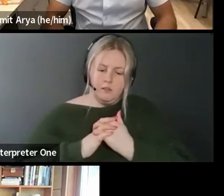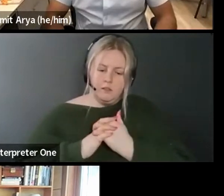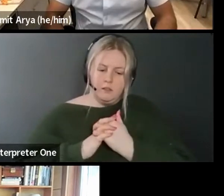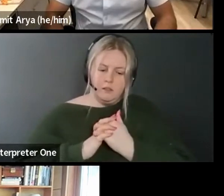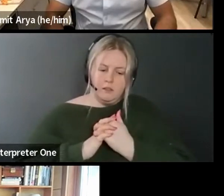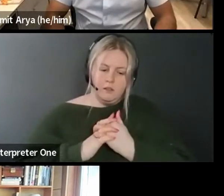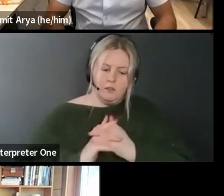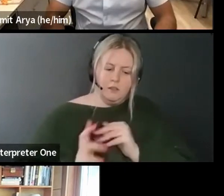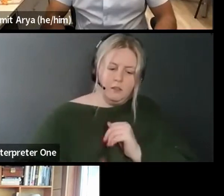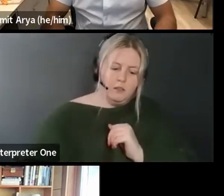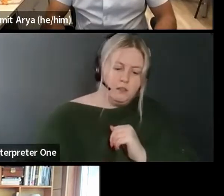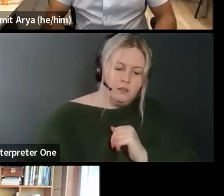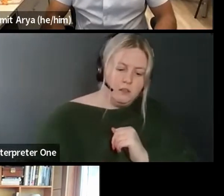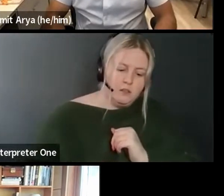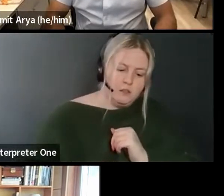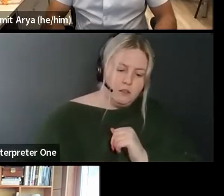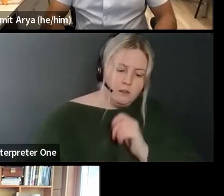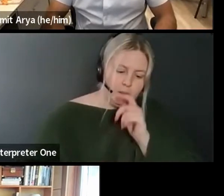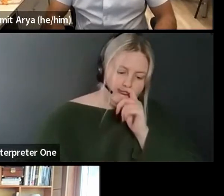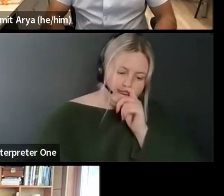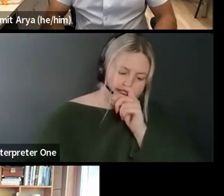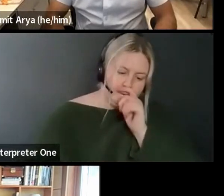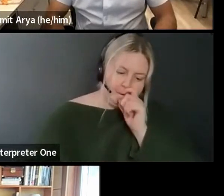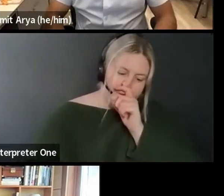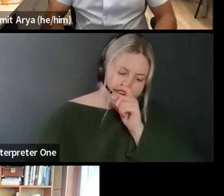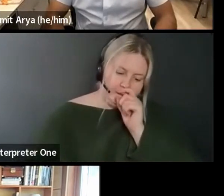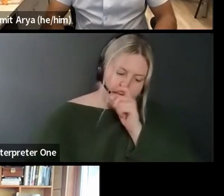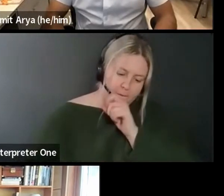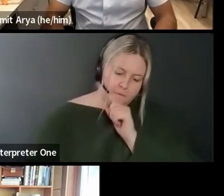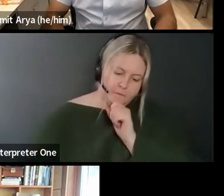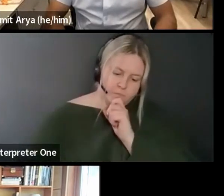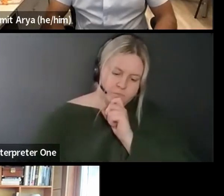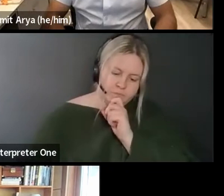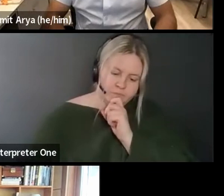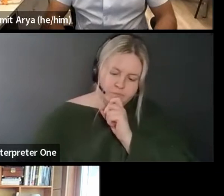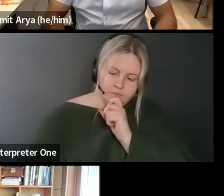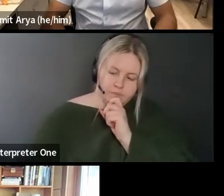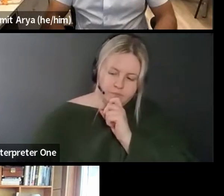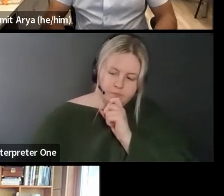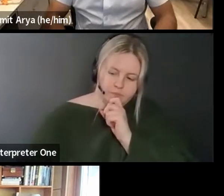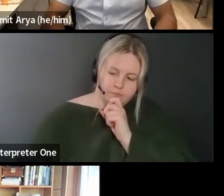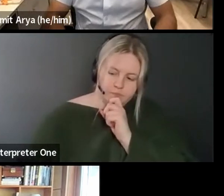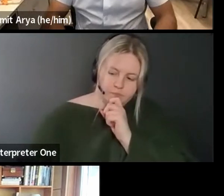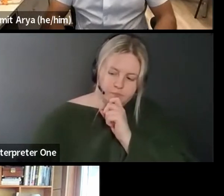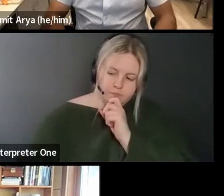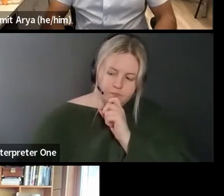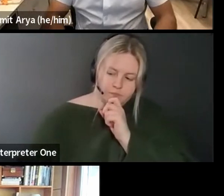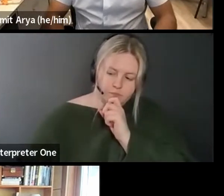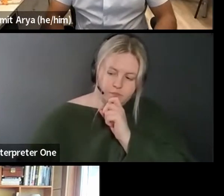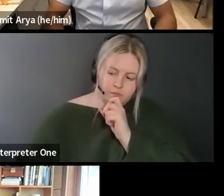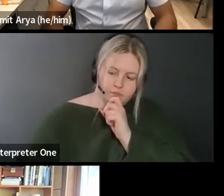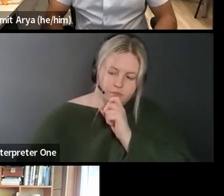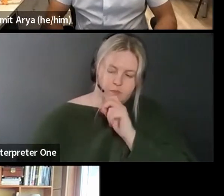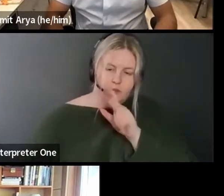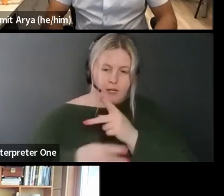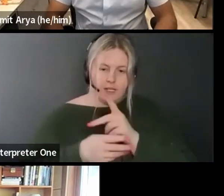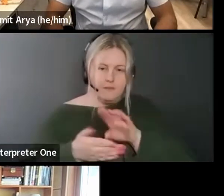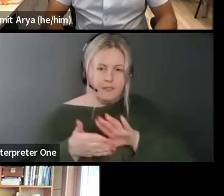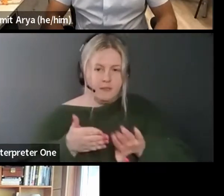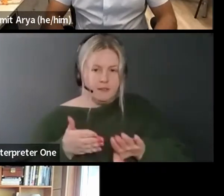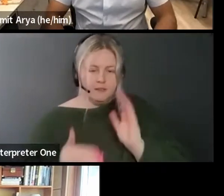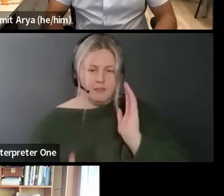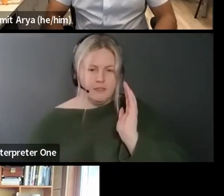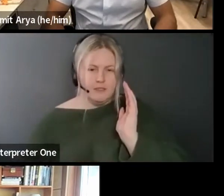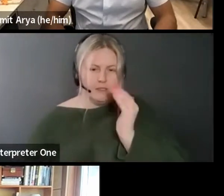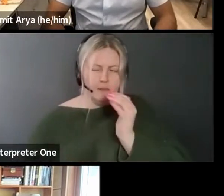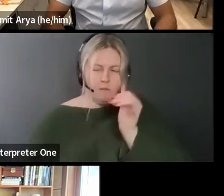I don't know, like at best, like I just dismissiveness and a like comedy about it, and